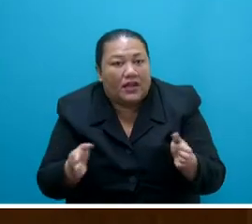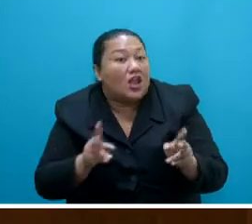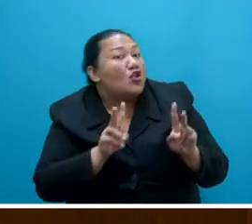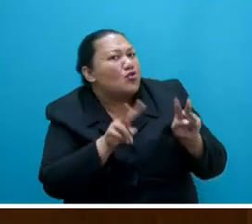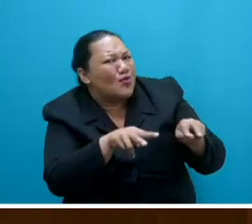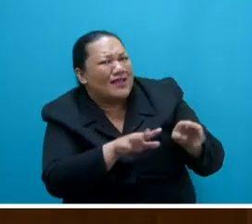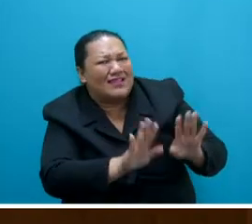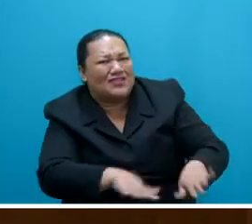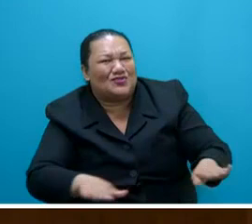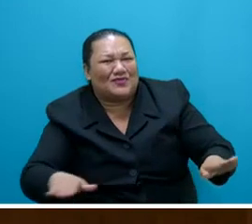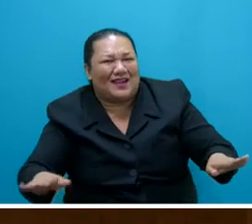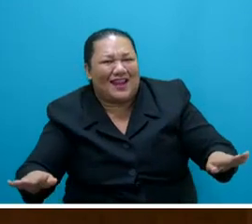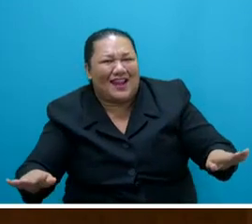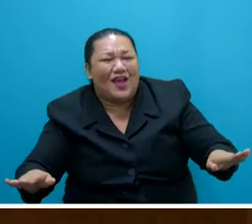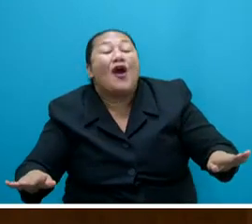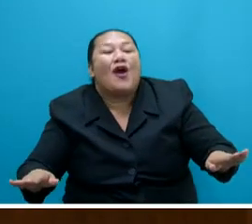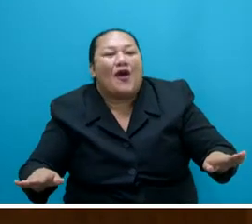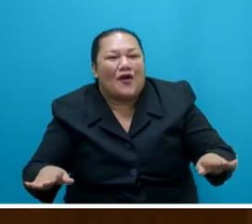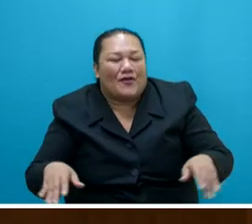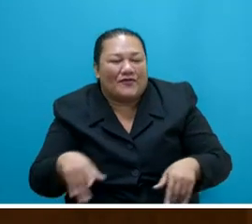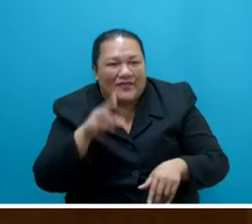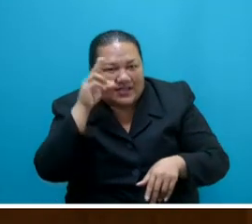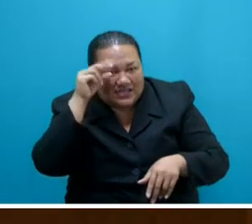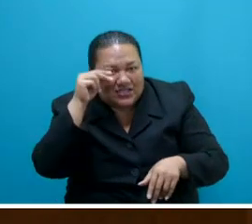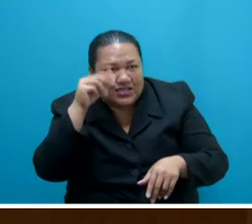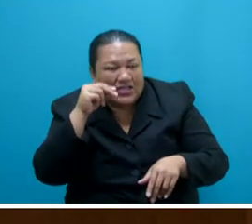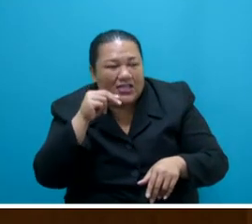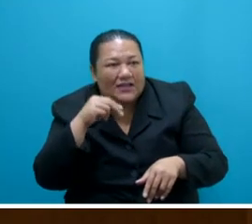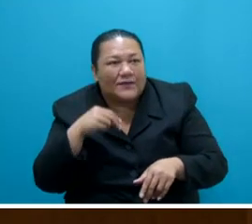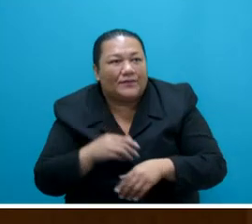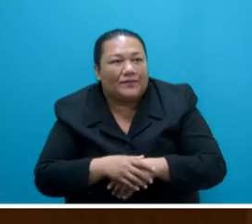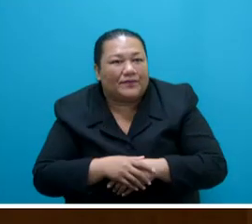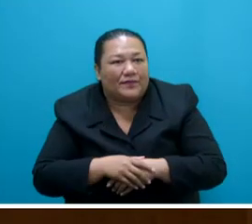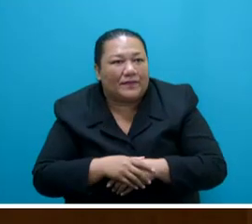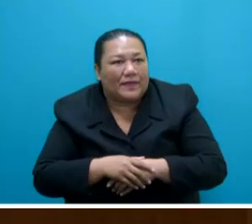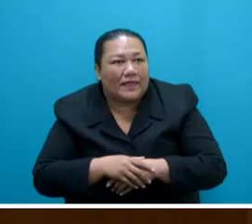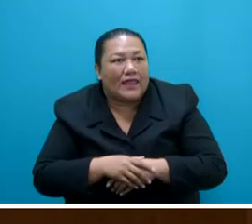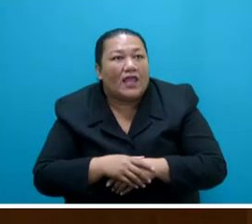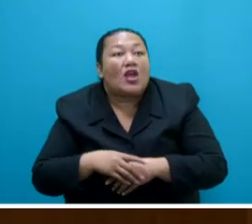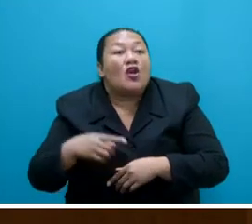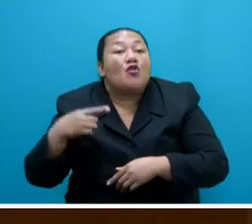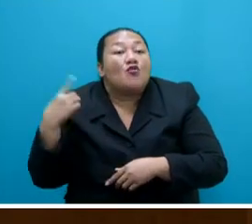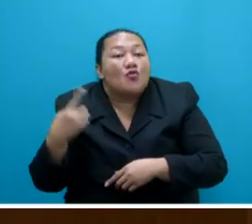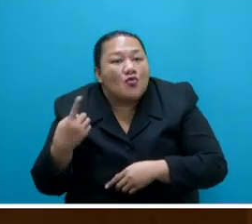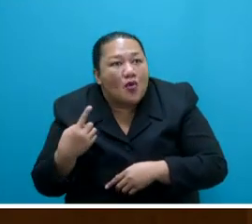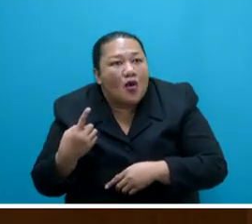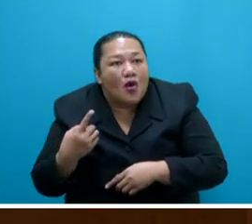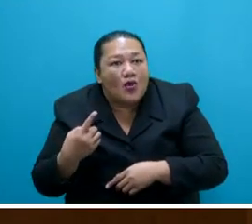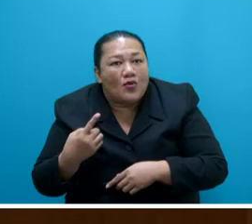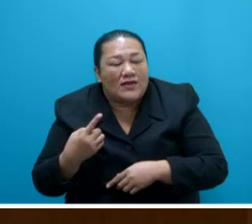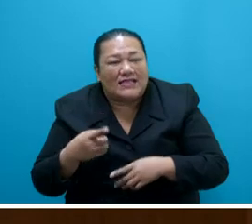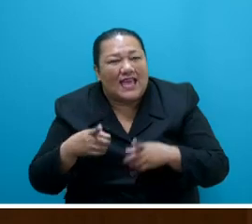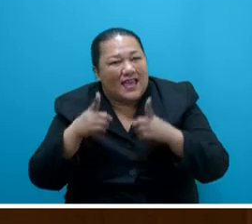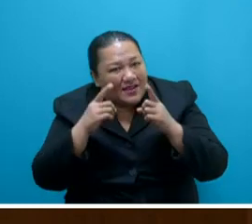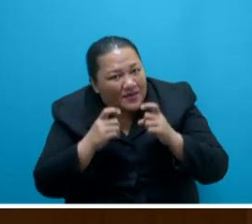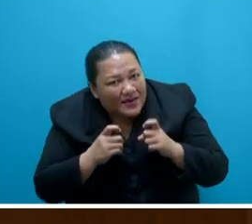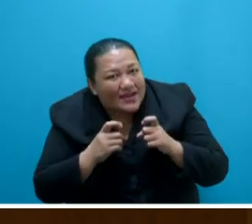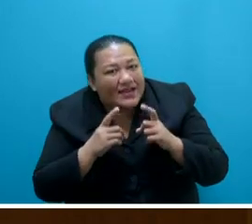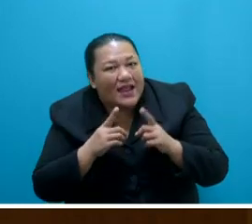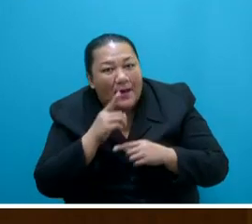who do not see the world through the lens of our differences, but who greet their fellow citizens with open hearts and